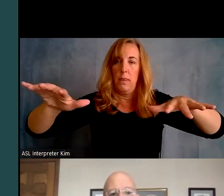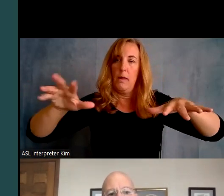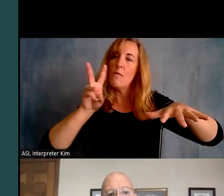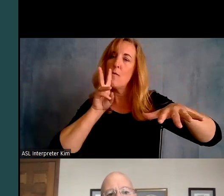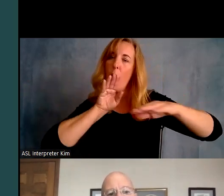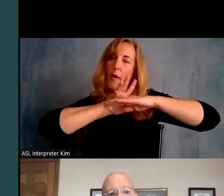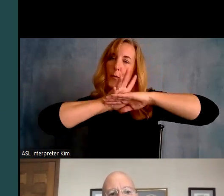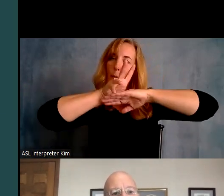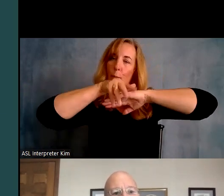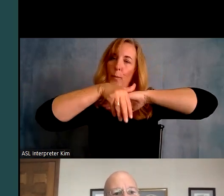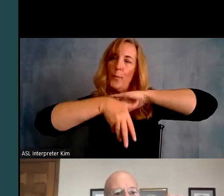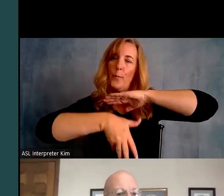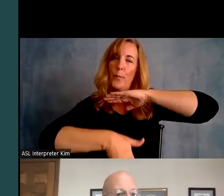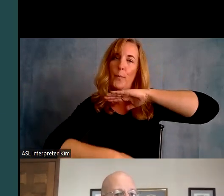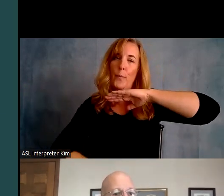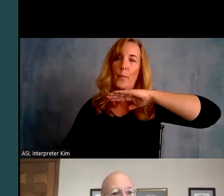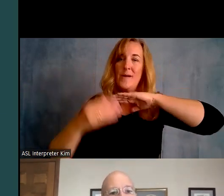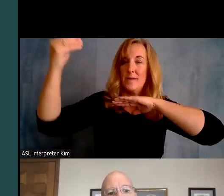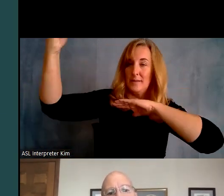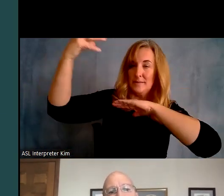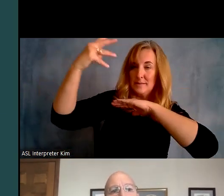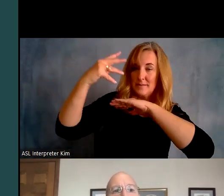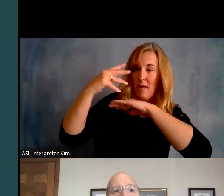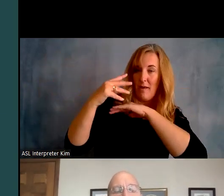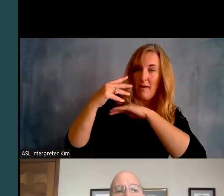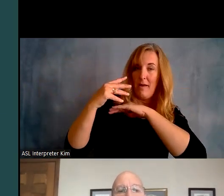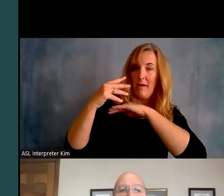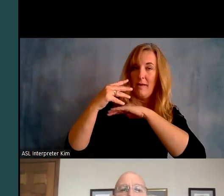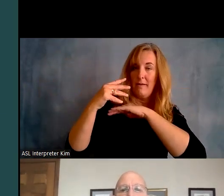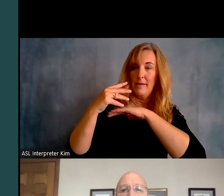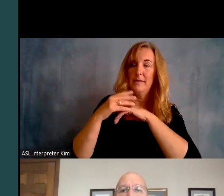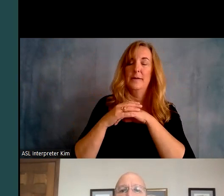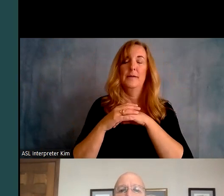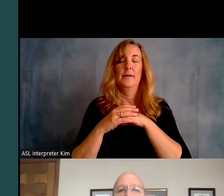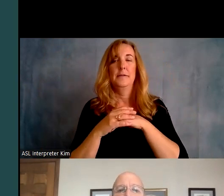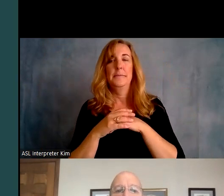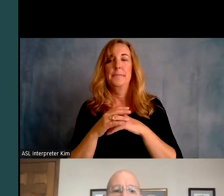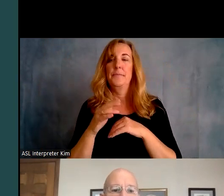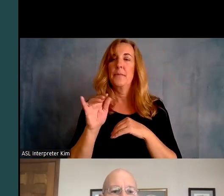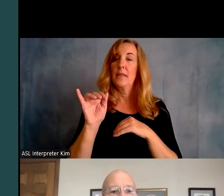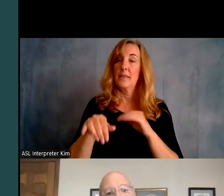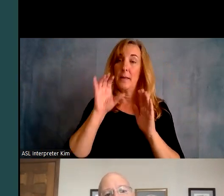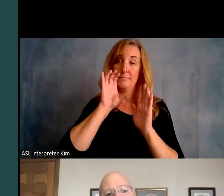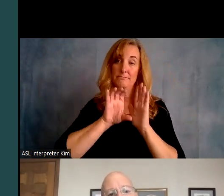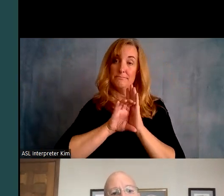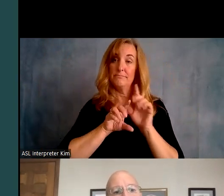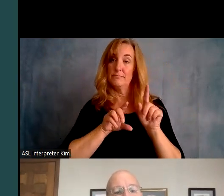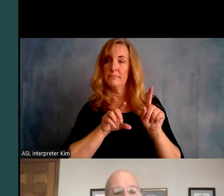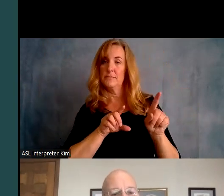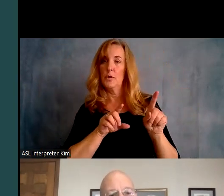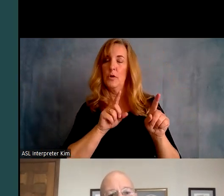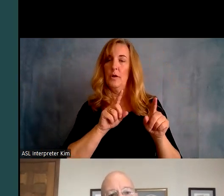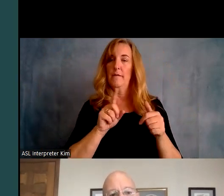alive, sunlight peeking through. This is the original setting